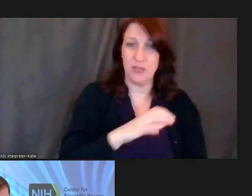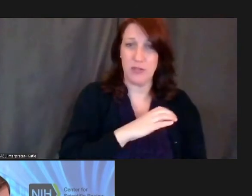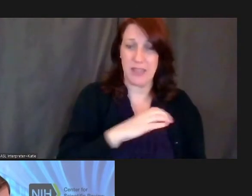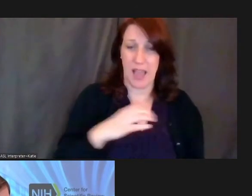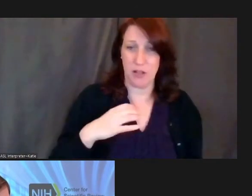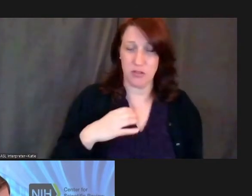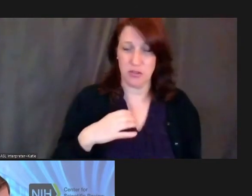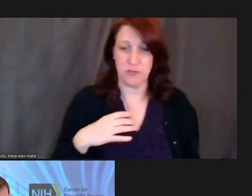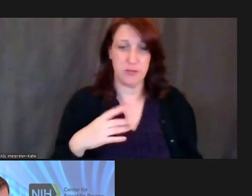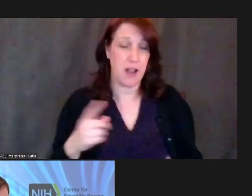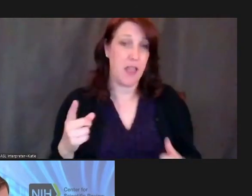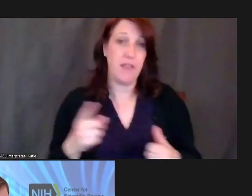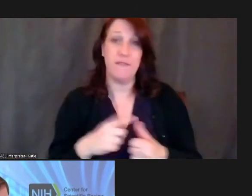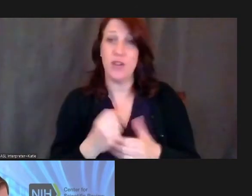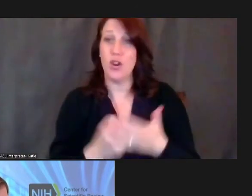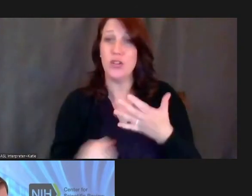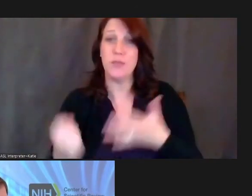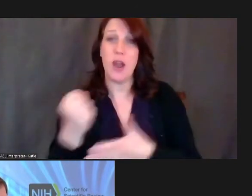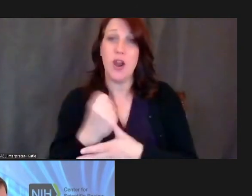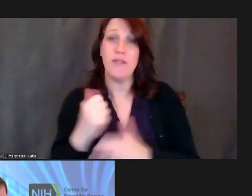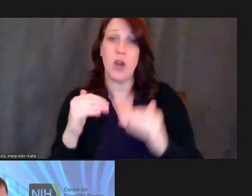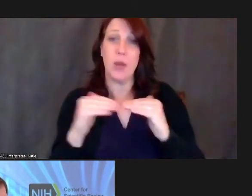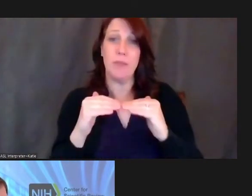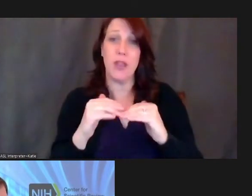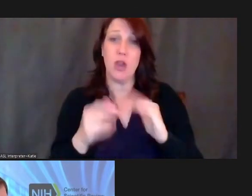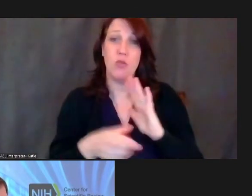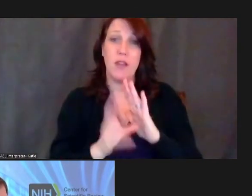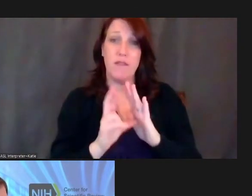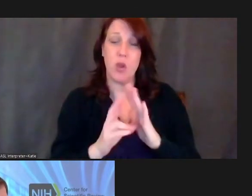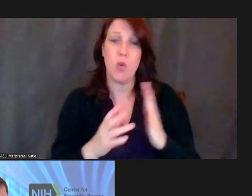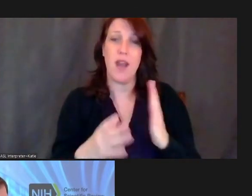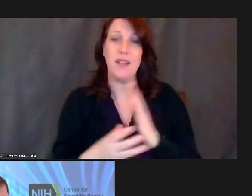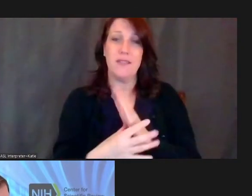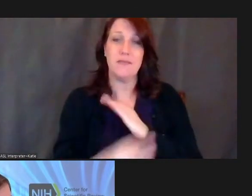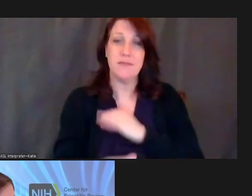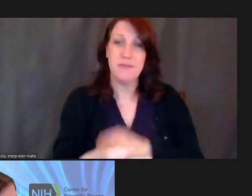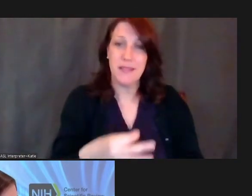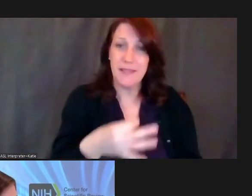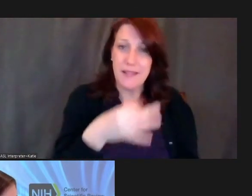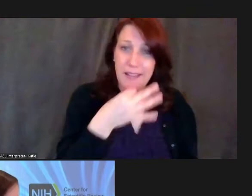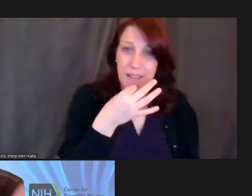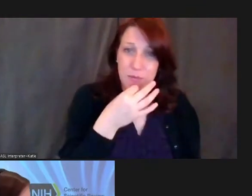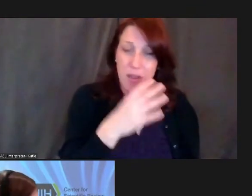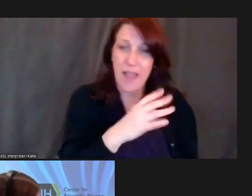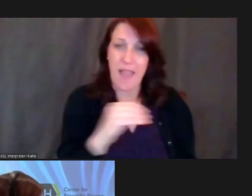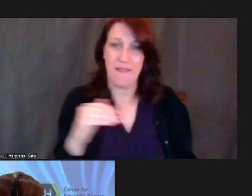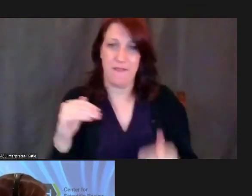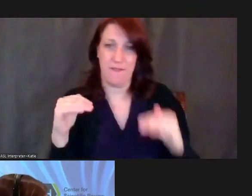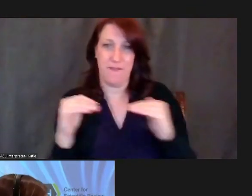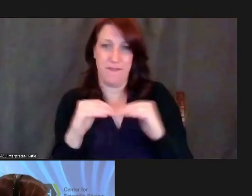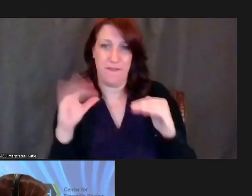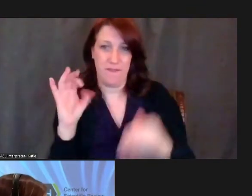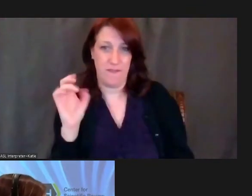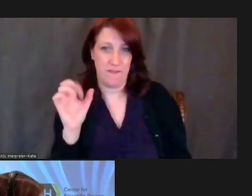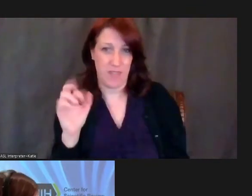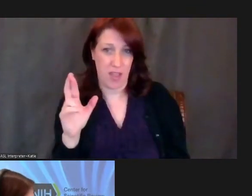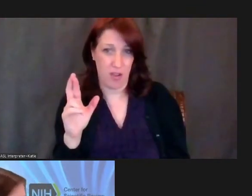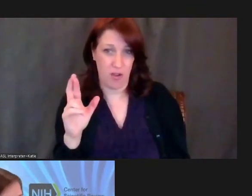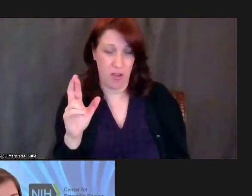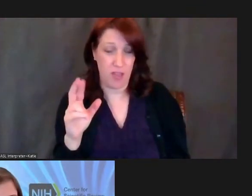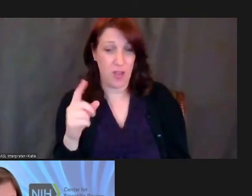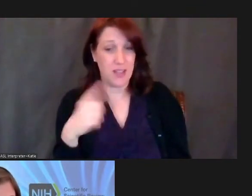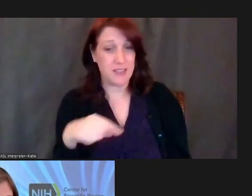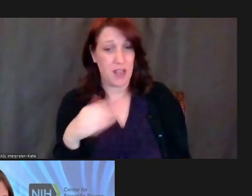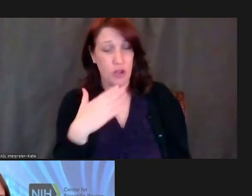Now, the first priority in peer review is always expert and fair review. And our advisory council was of the opinion that reviewers should have